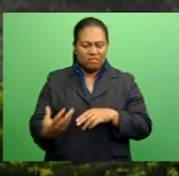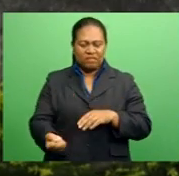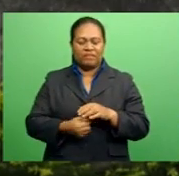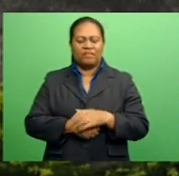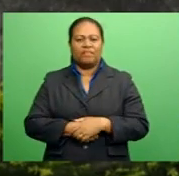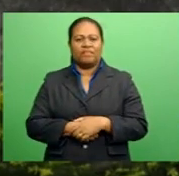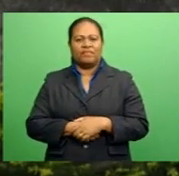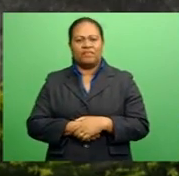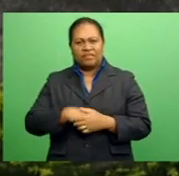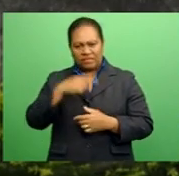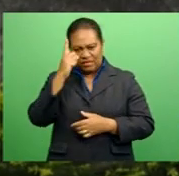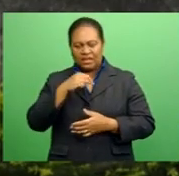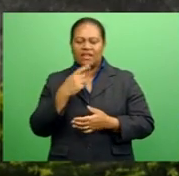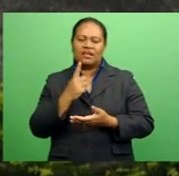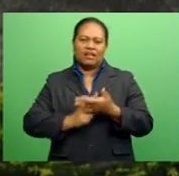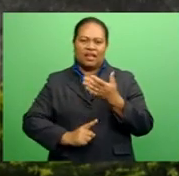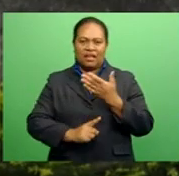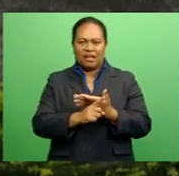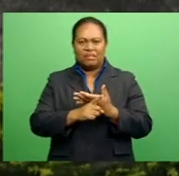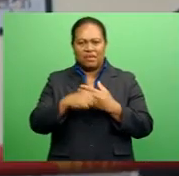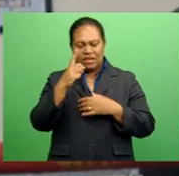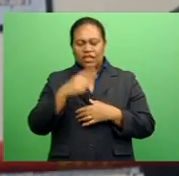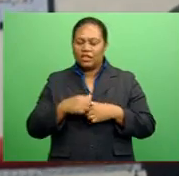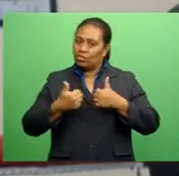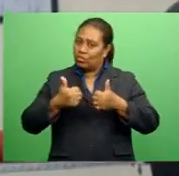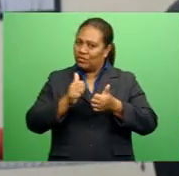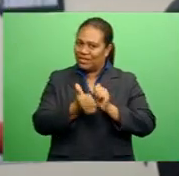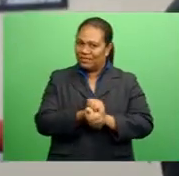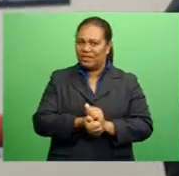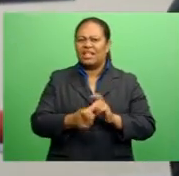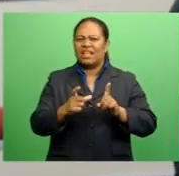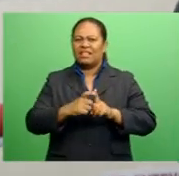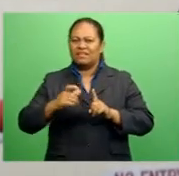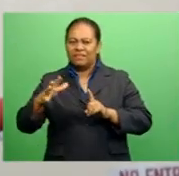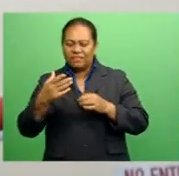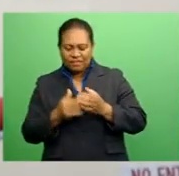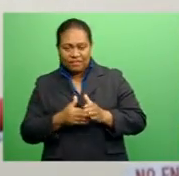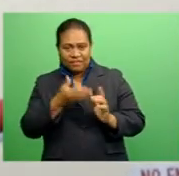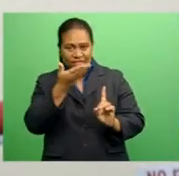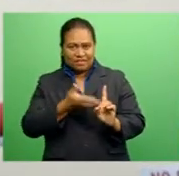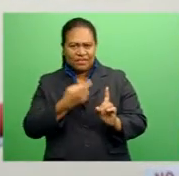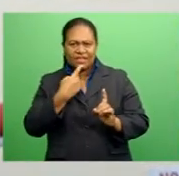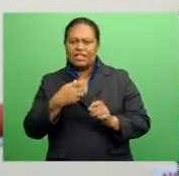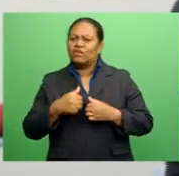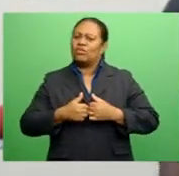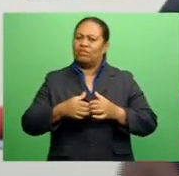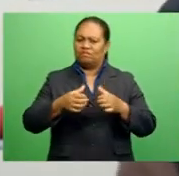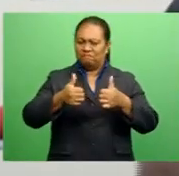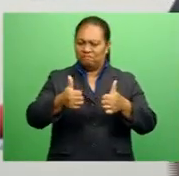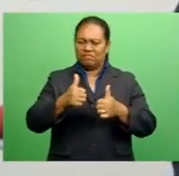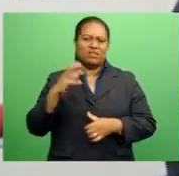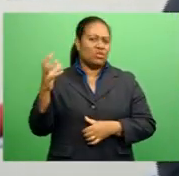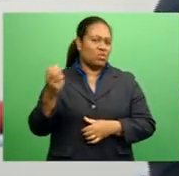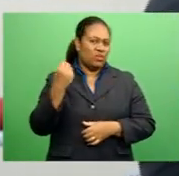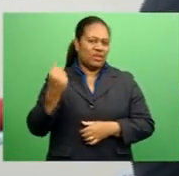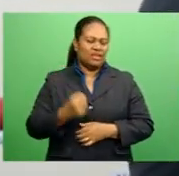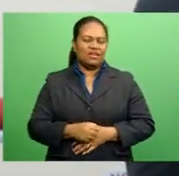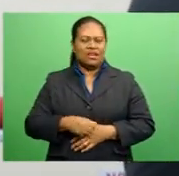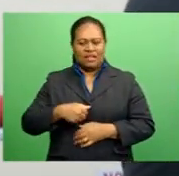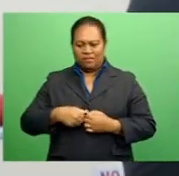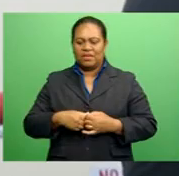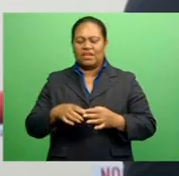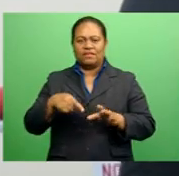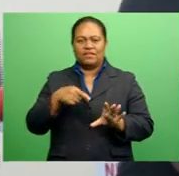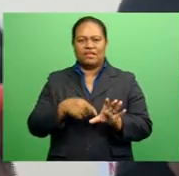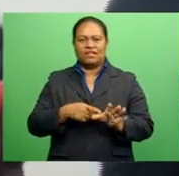who can take him on, and it's good. I think it's good for the sport. Davule had a good start to the year, winning the first 2020 Golden Glove Boxing